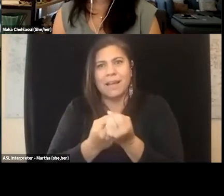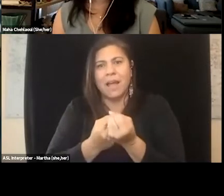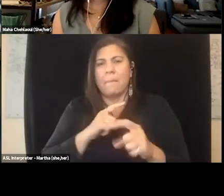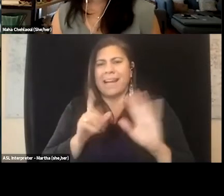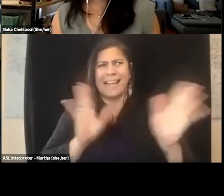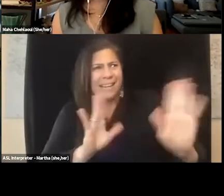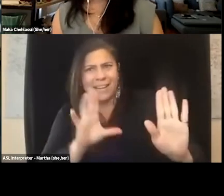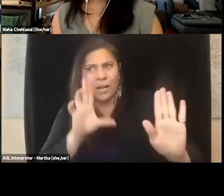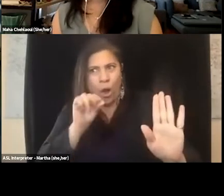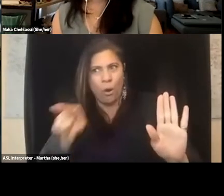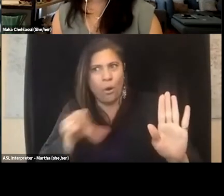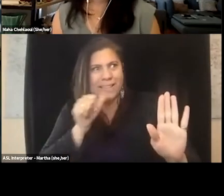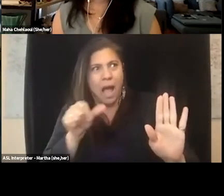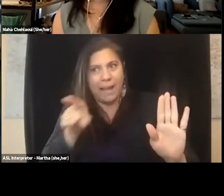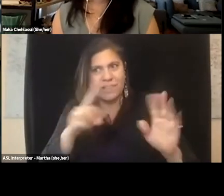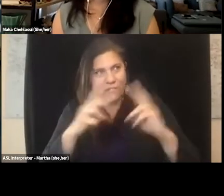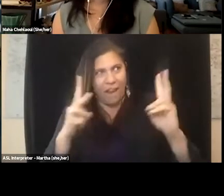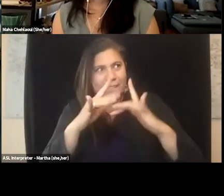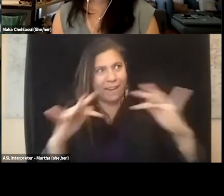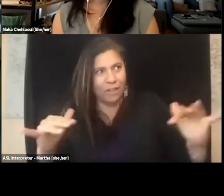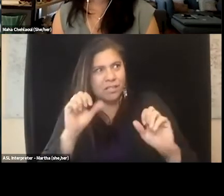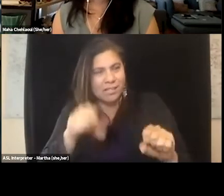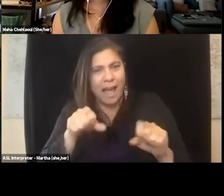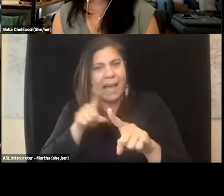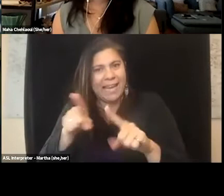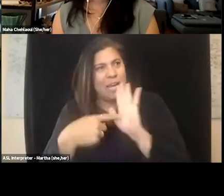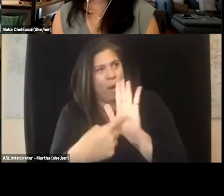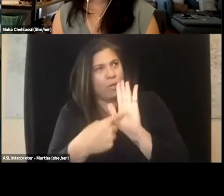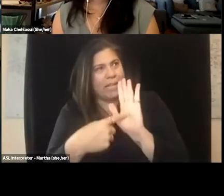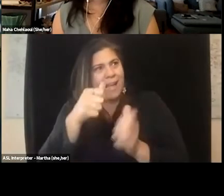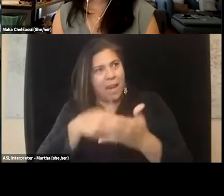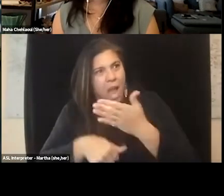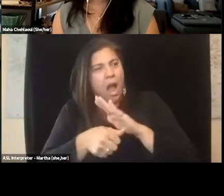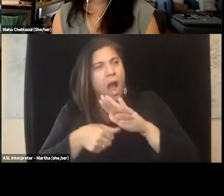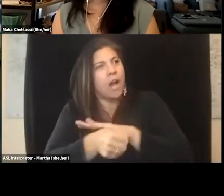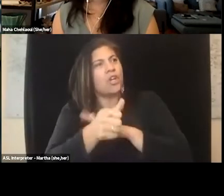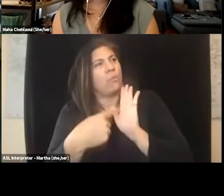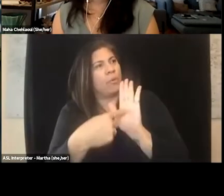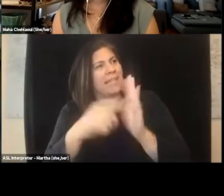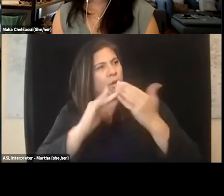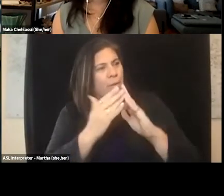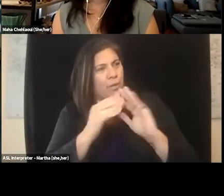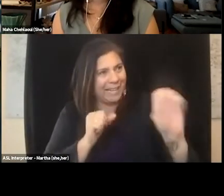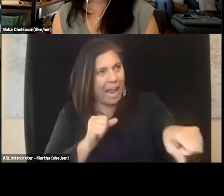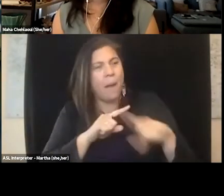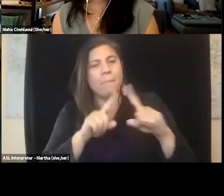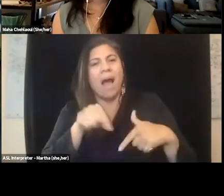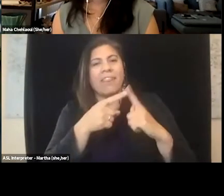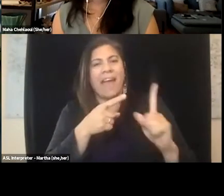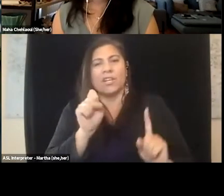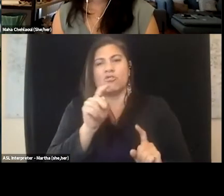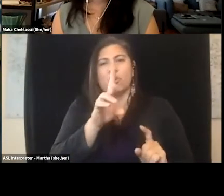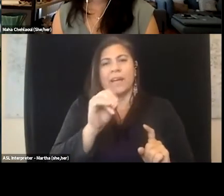is somebody who is diverse, you know, represents an underrepresented community. But they would get pushback from the studios